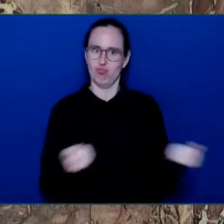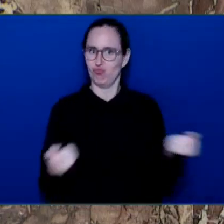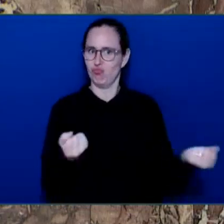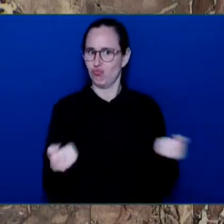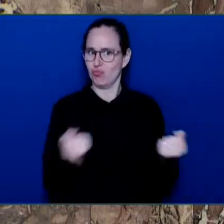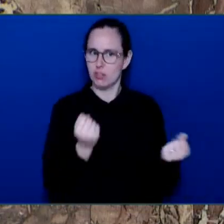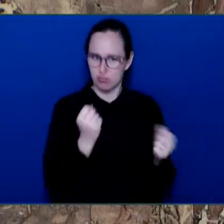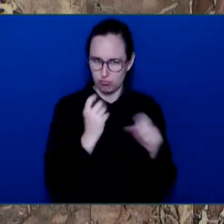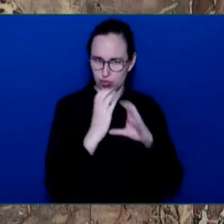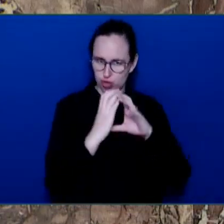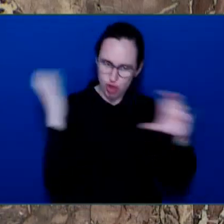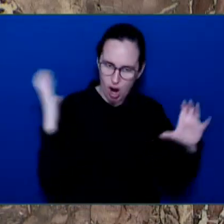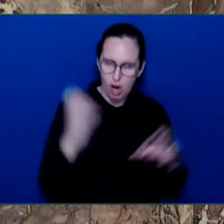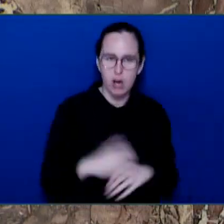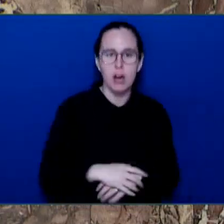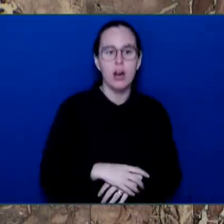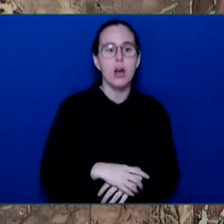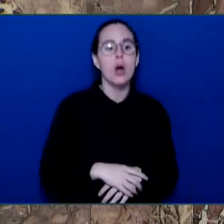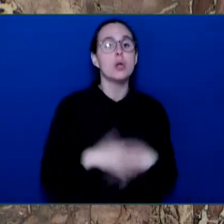we will continue.